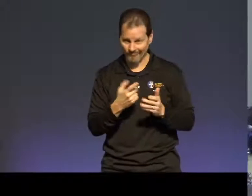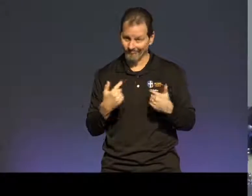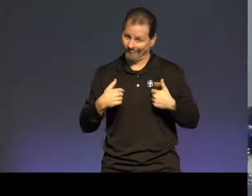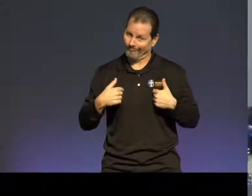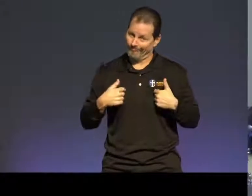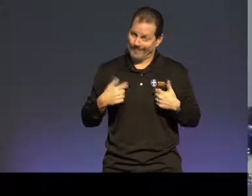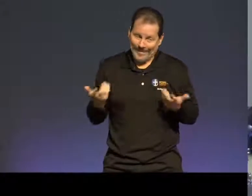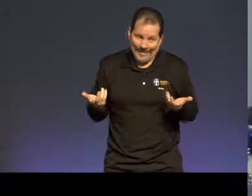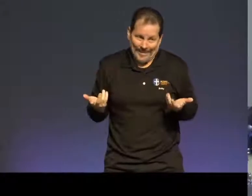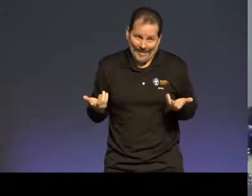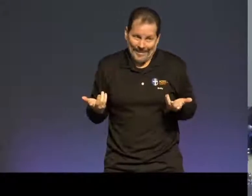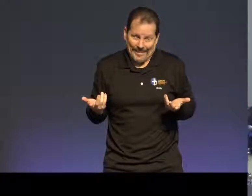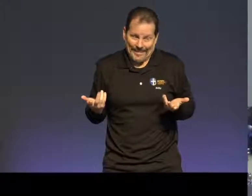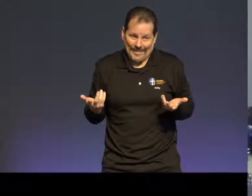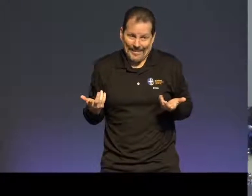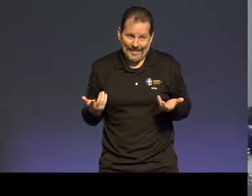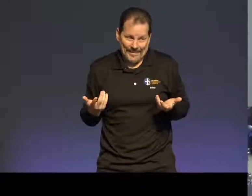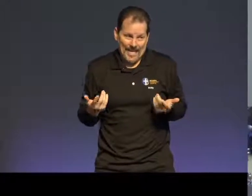I don't know how some of me did it.